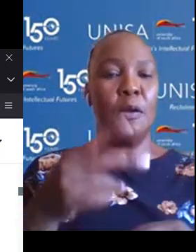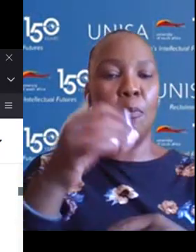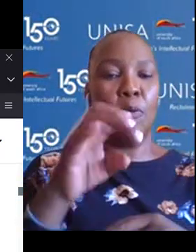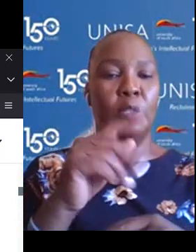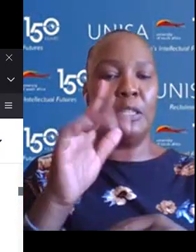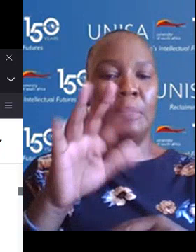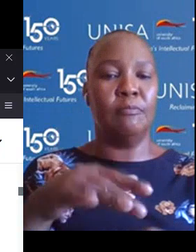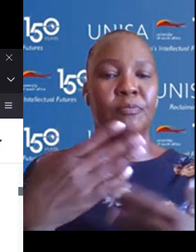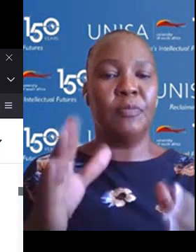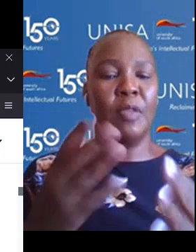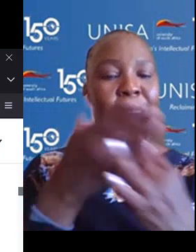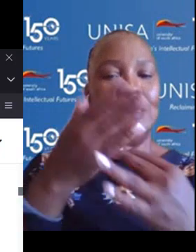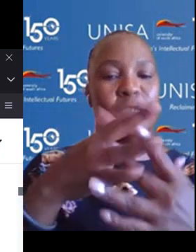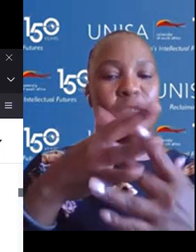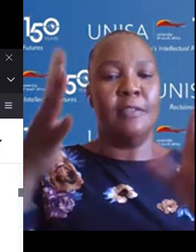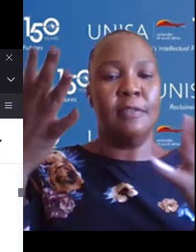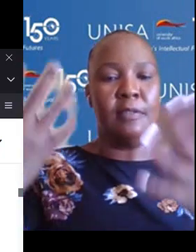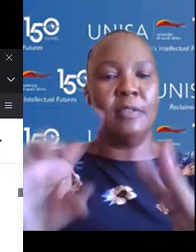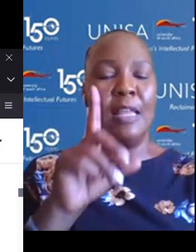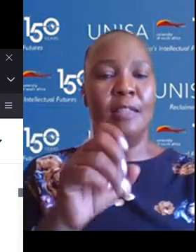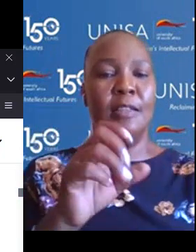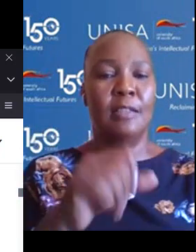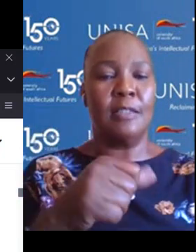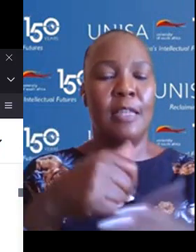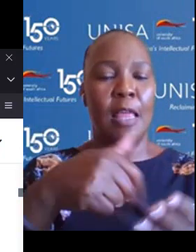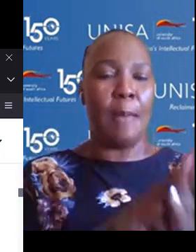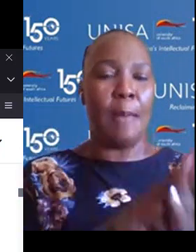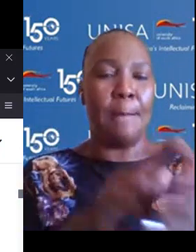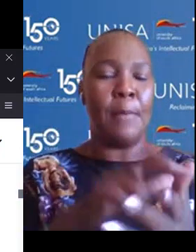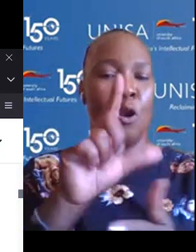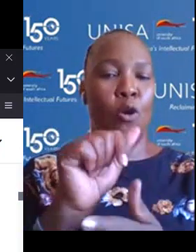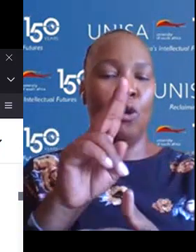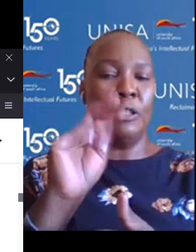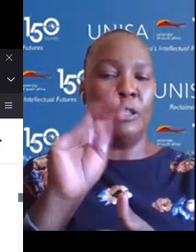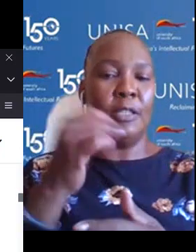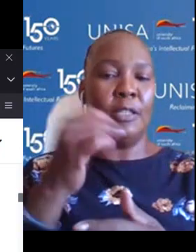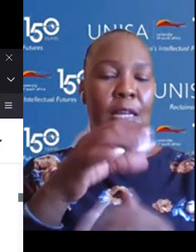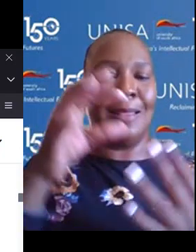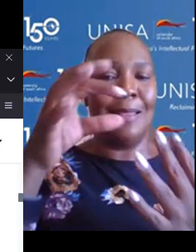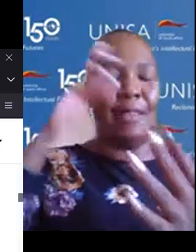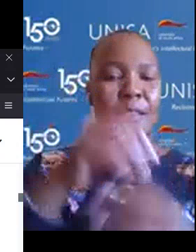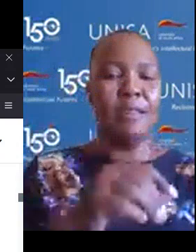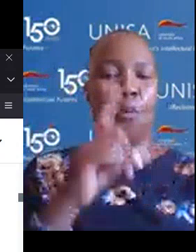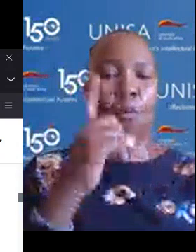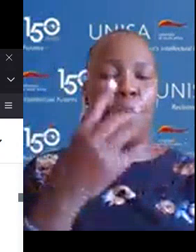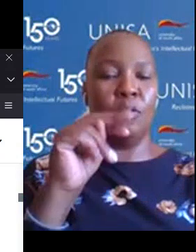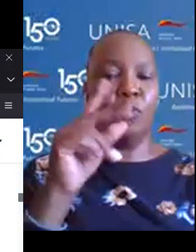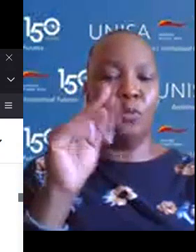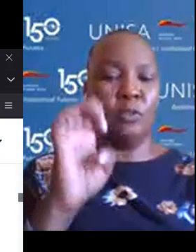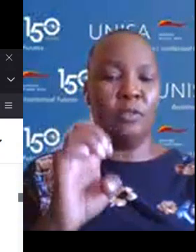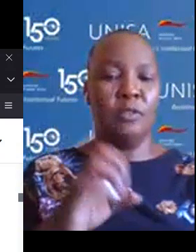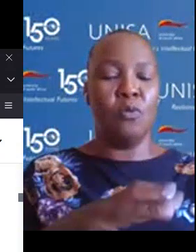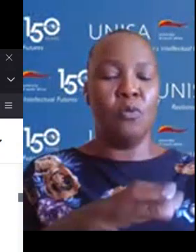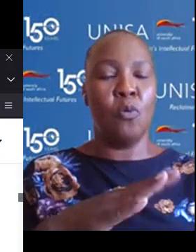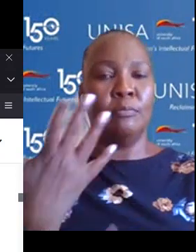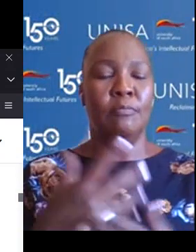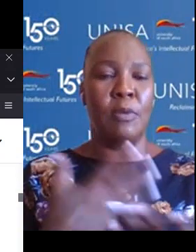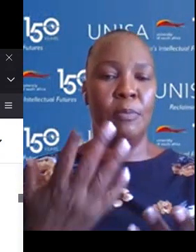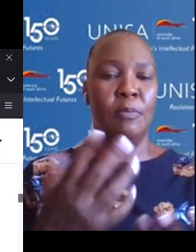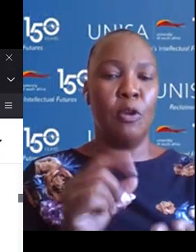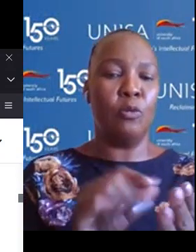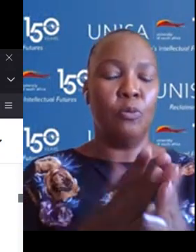You should have signed in already, and then clicked on the app launcher and clicked on OneNote. So now you most likely won't have any notebooks